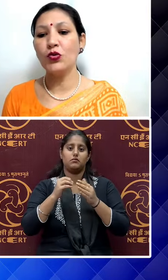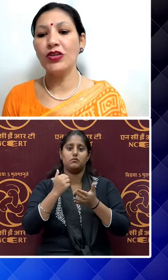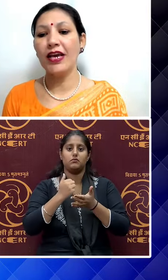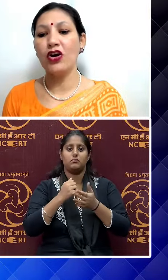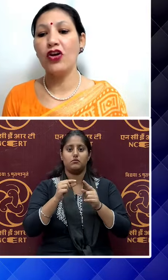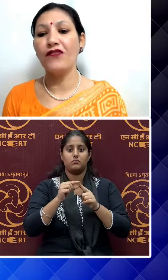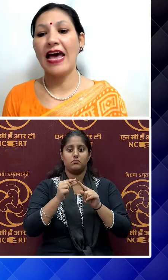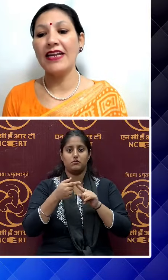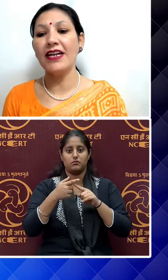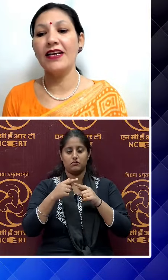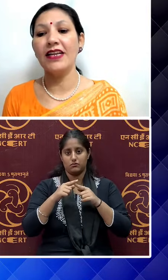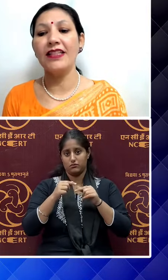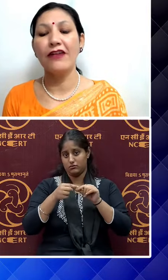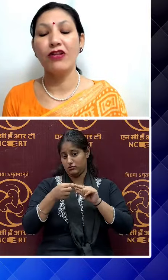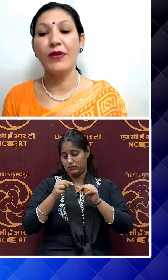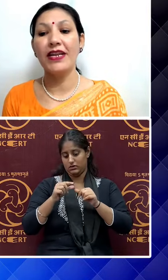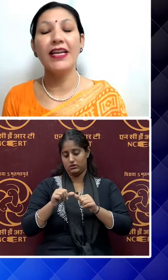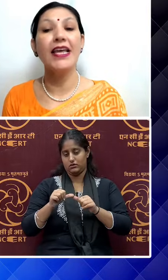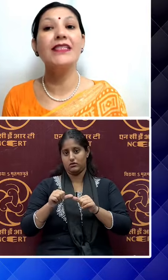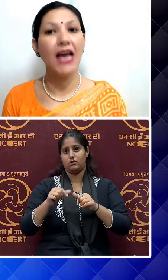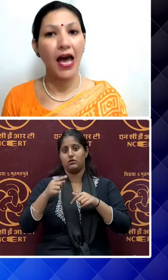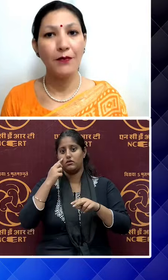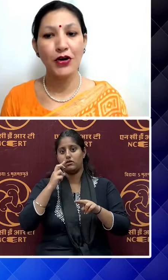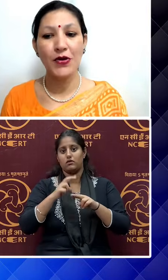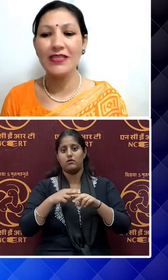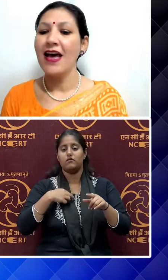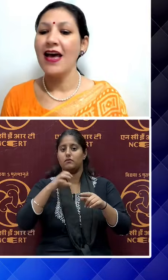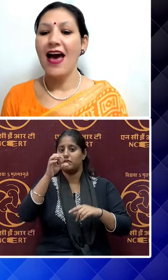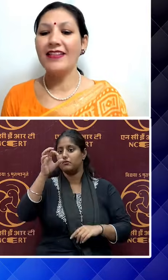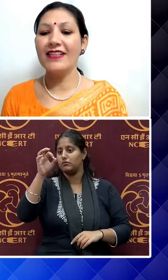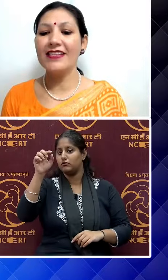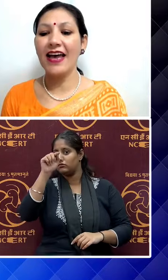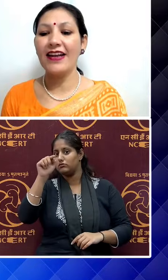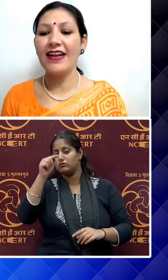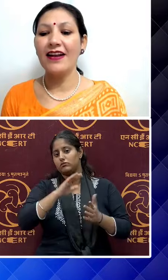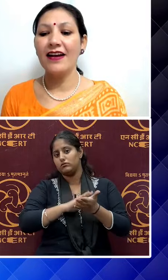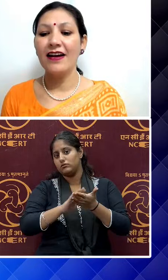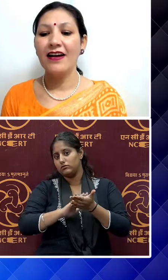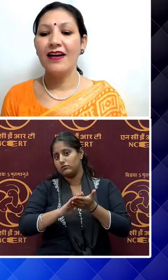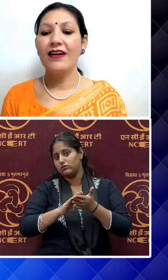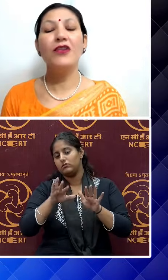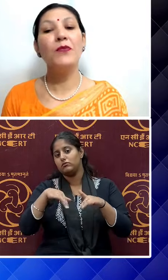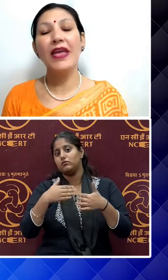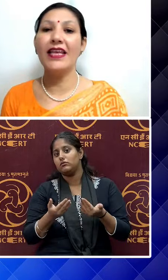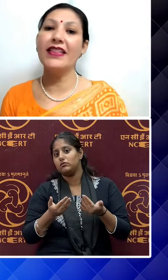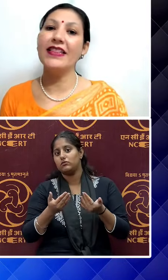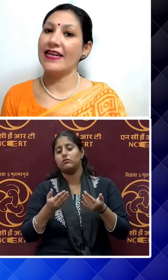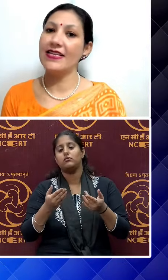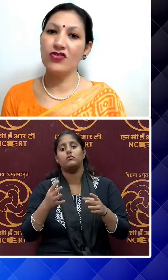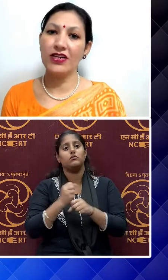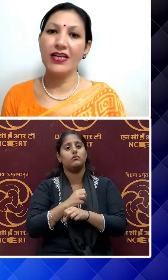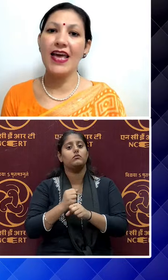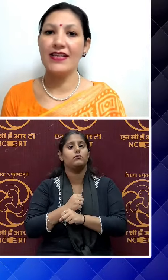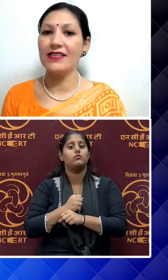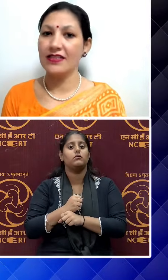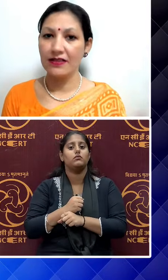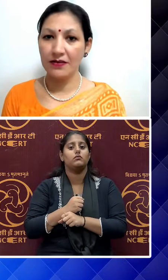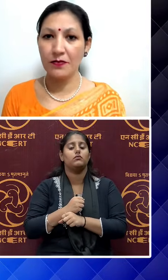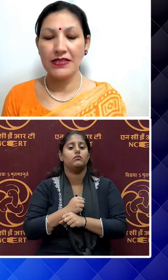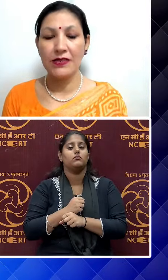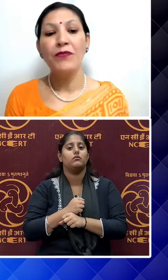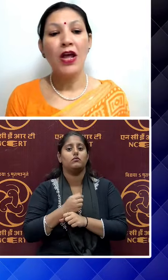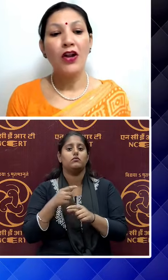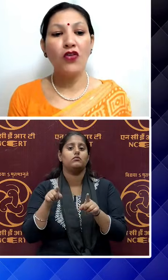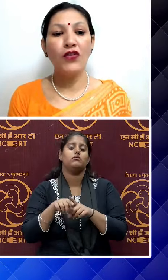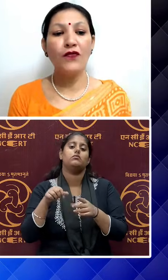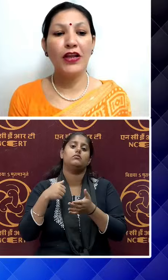opposite to the angle of 90 degree, that will be taken as the hypotenuse, and the side remaining, that is treated as the